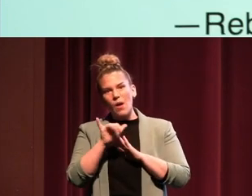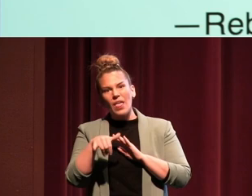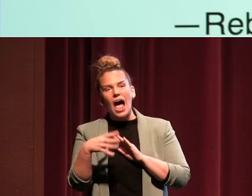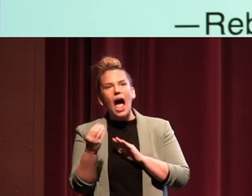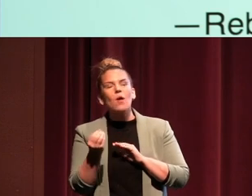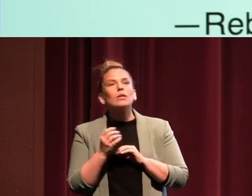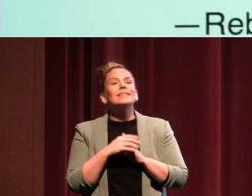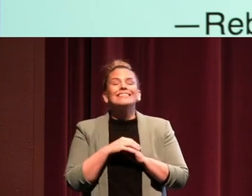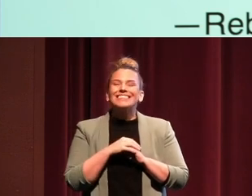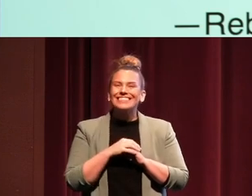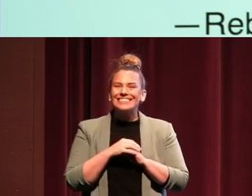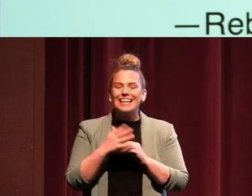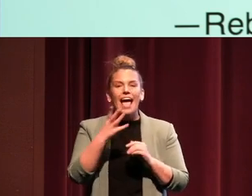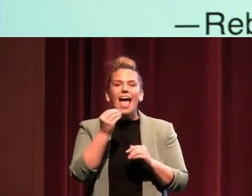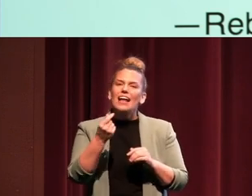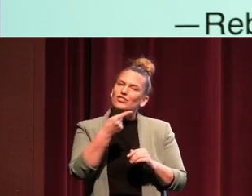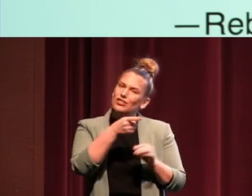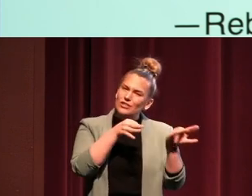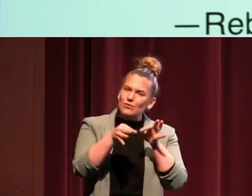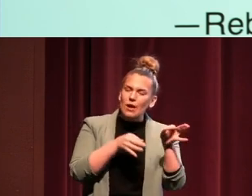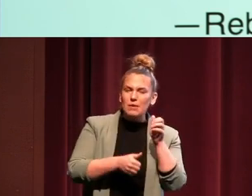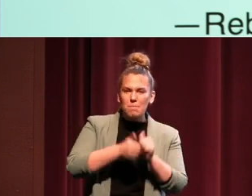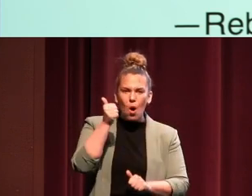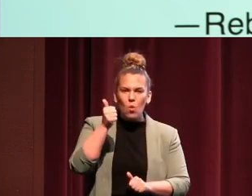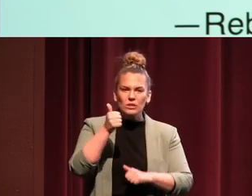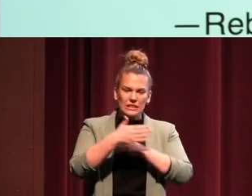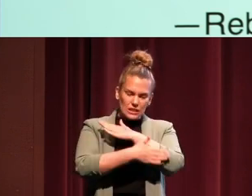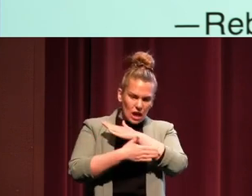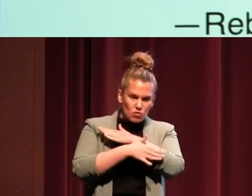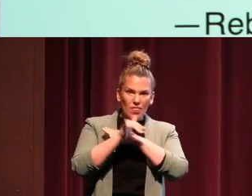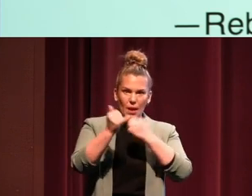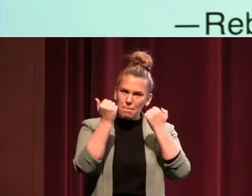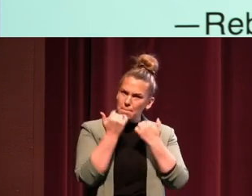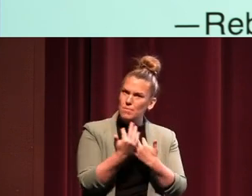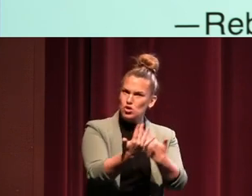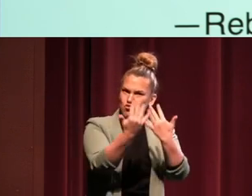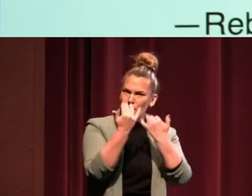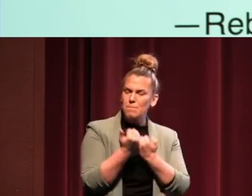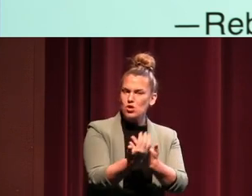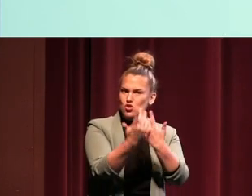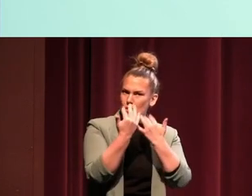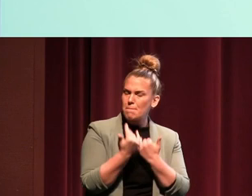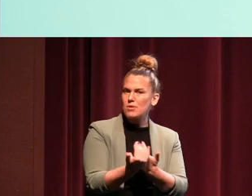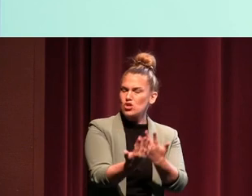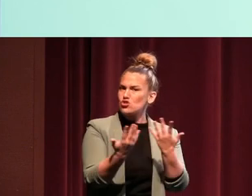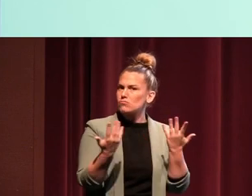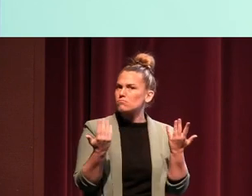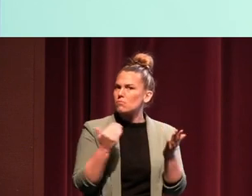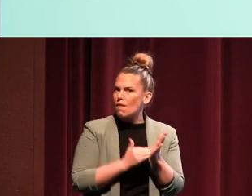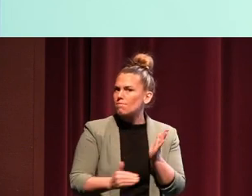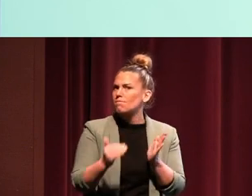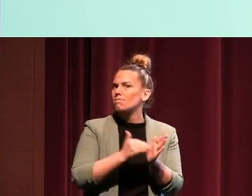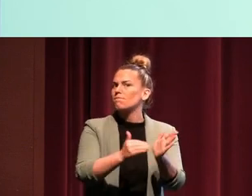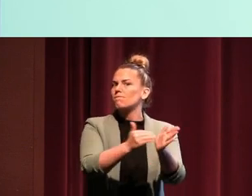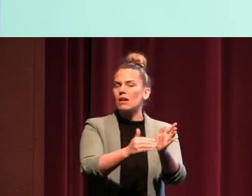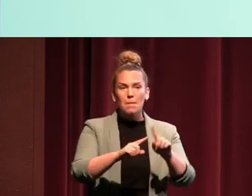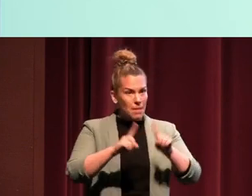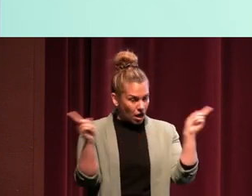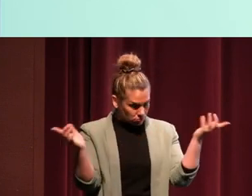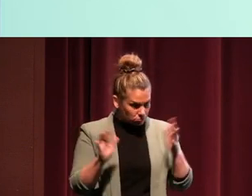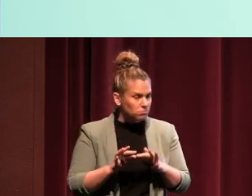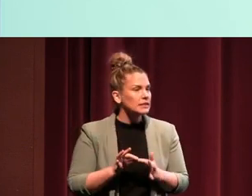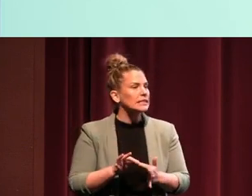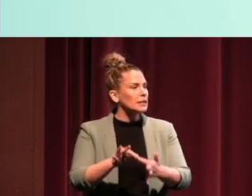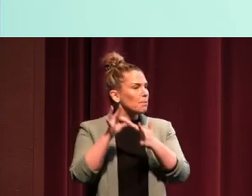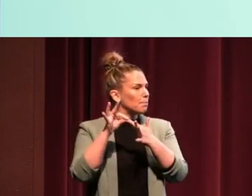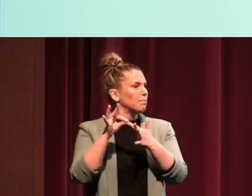And she describes most of it as a country that was burned regularly, which is interesting, right? There are, of course, exceptions.